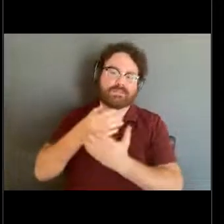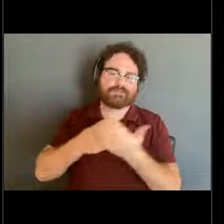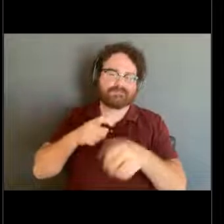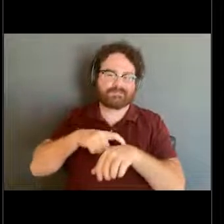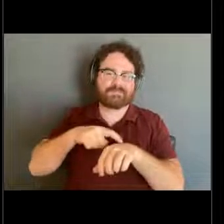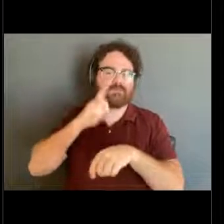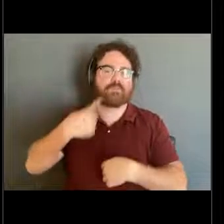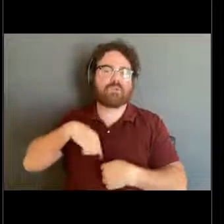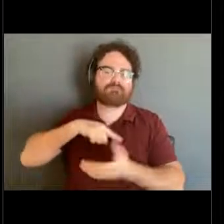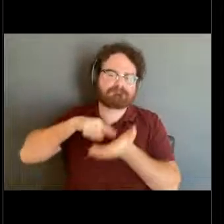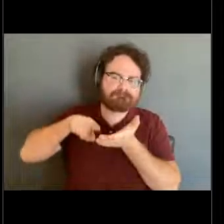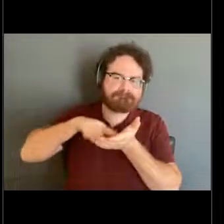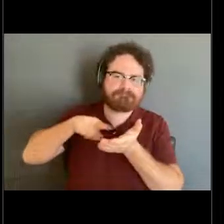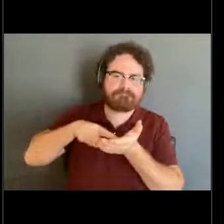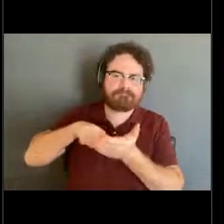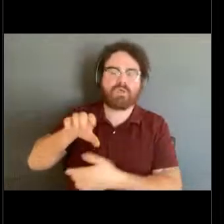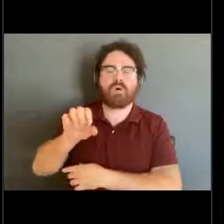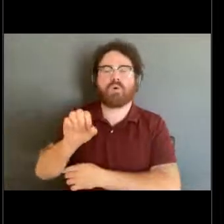we